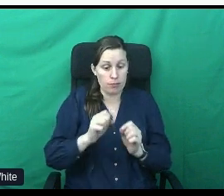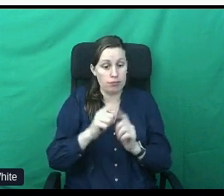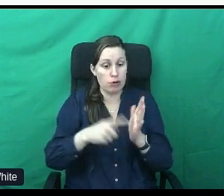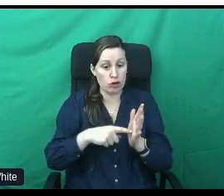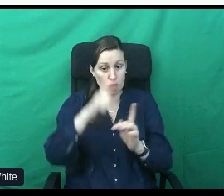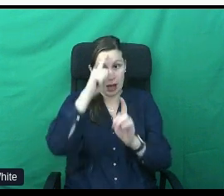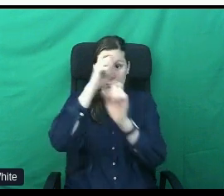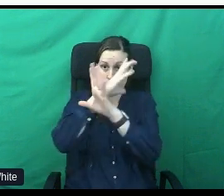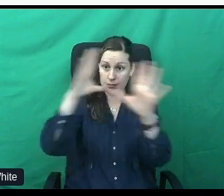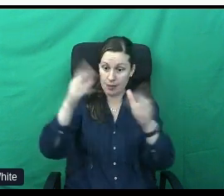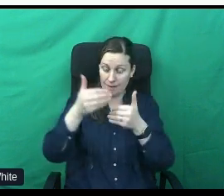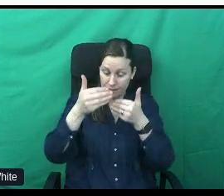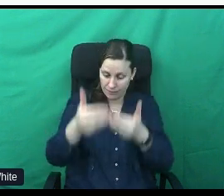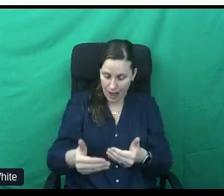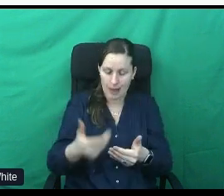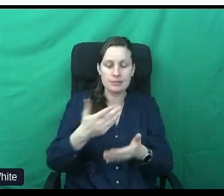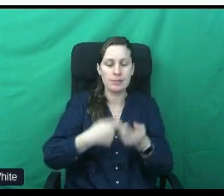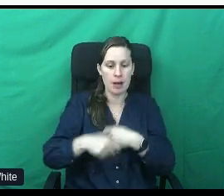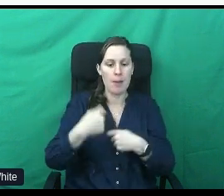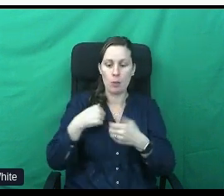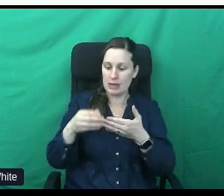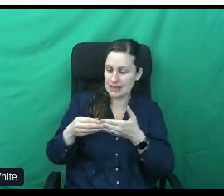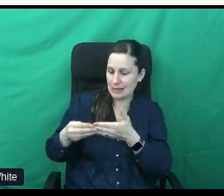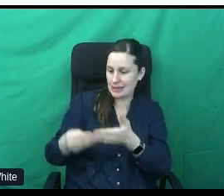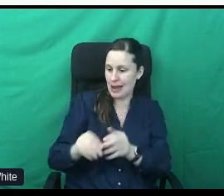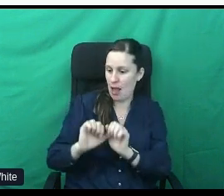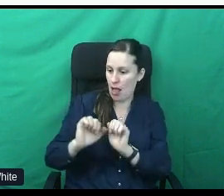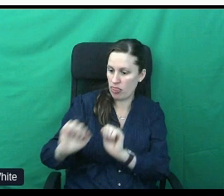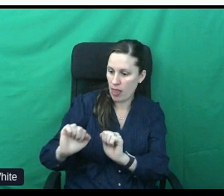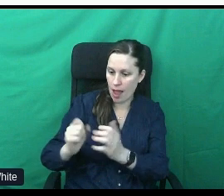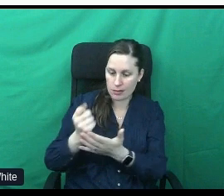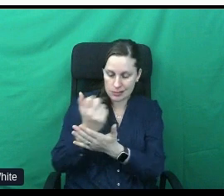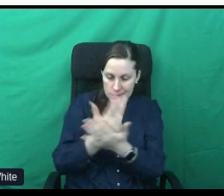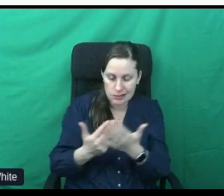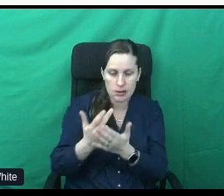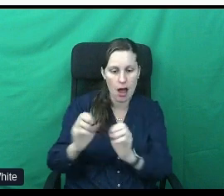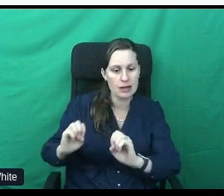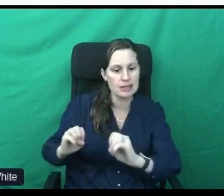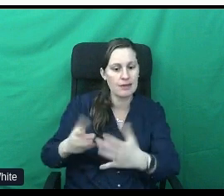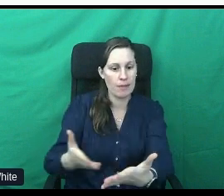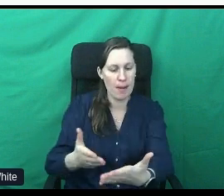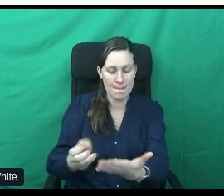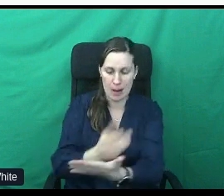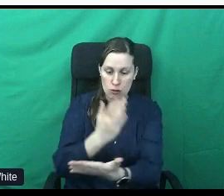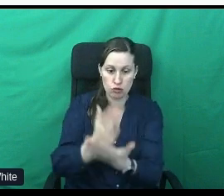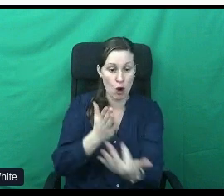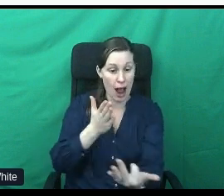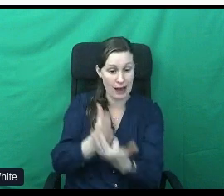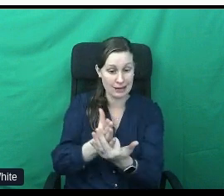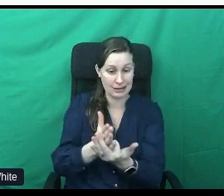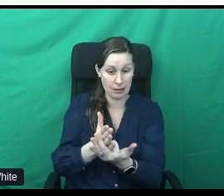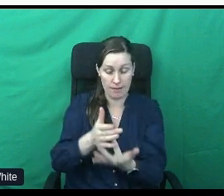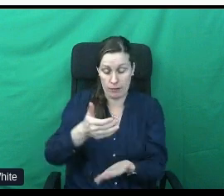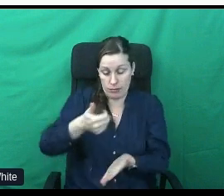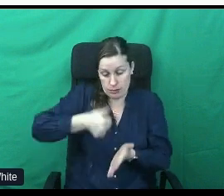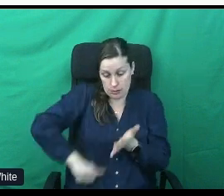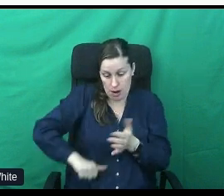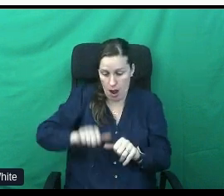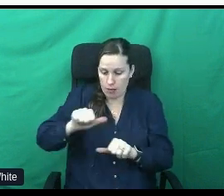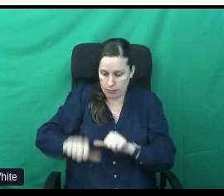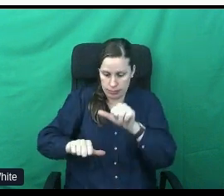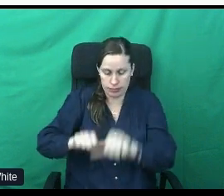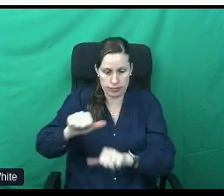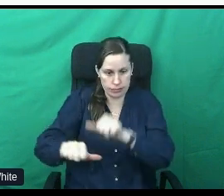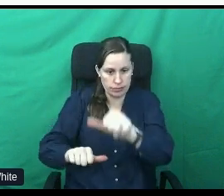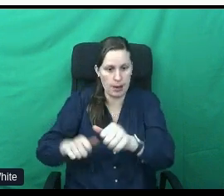been able to steer the design, development, and delivery of these systems, ensuring that accessibility is key every step of the way, resulting in the